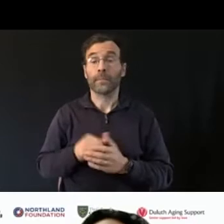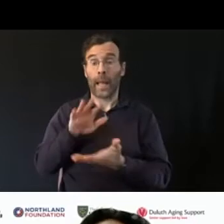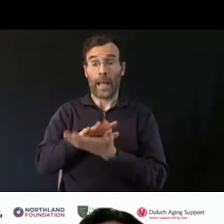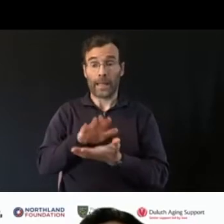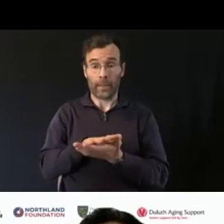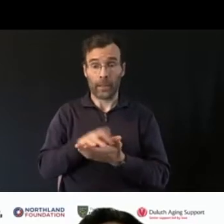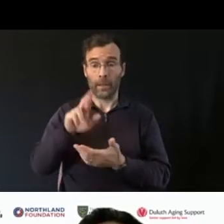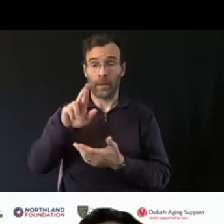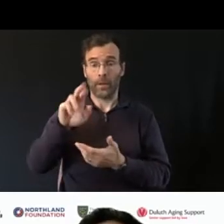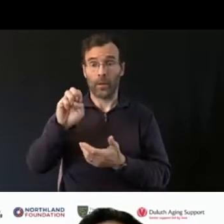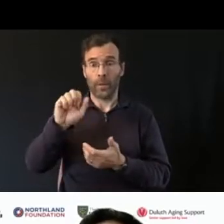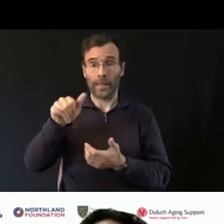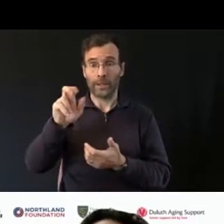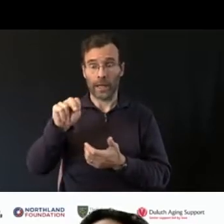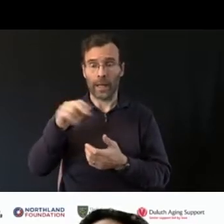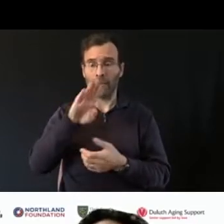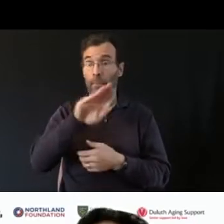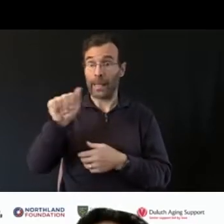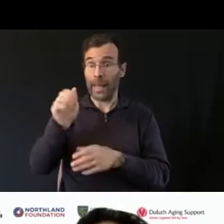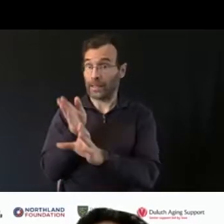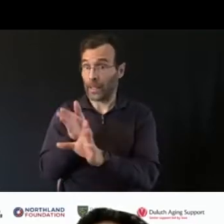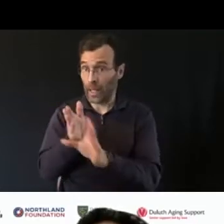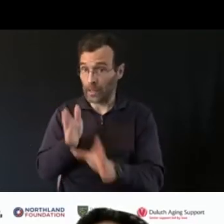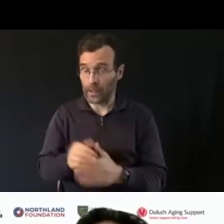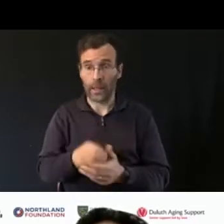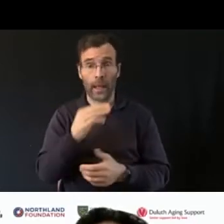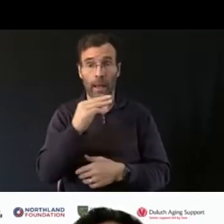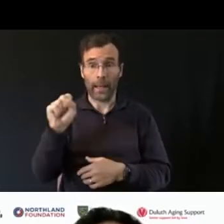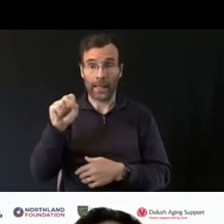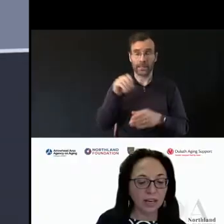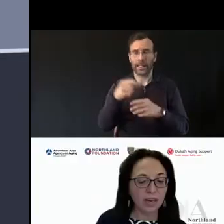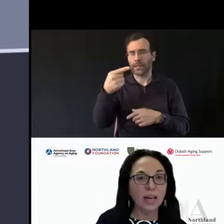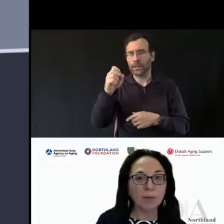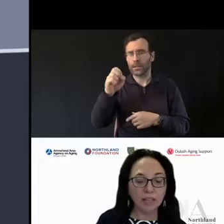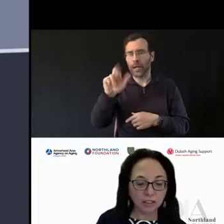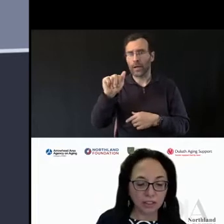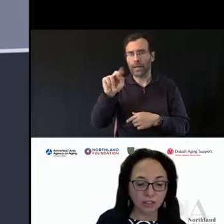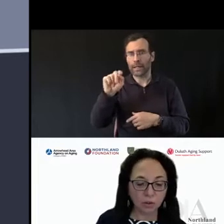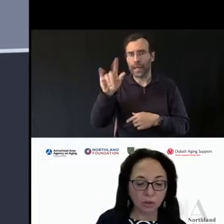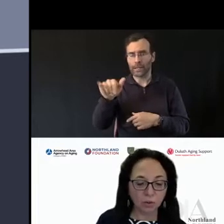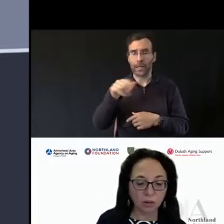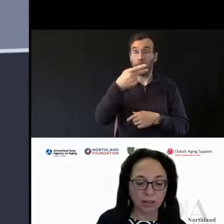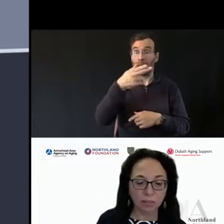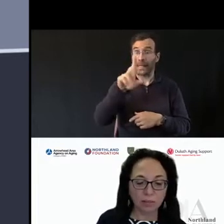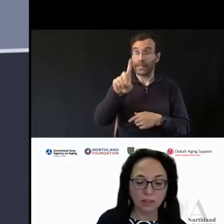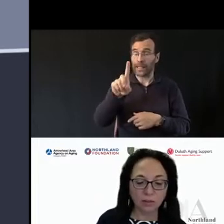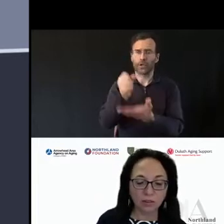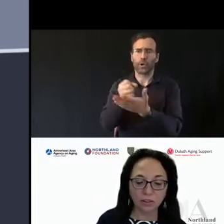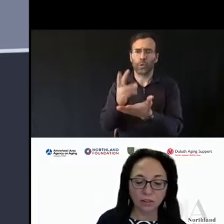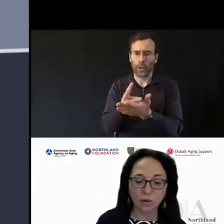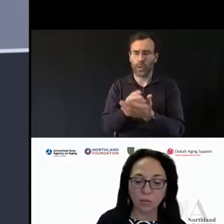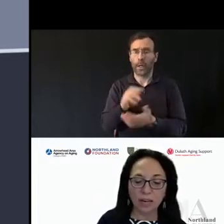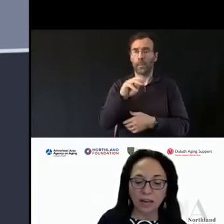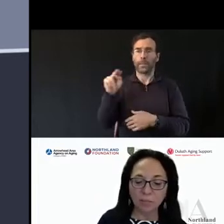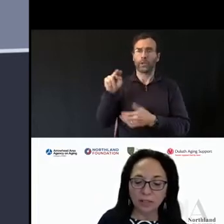Academically, Rajean holds a BA in psychology, an MS degree in gerontology, a PhD in social work, and a Minnesota